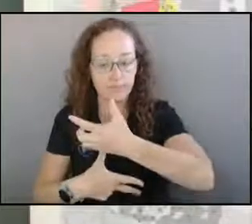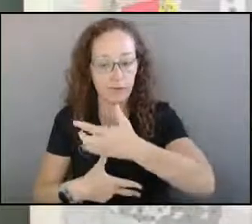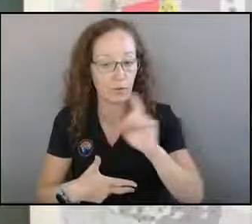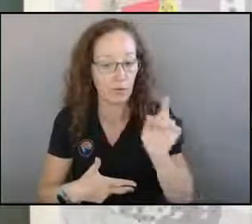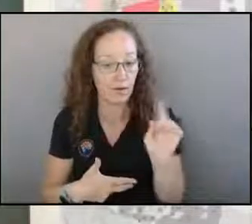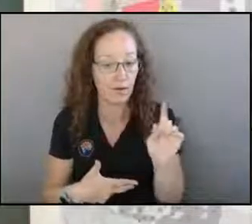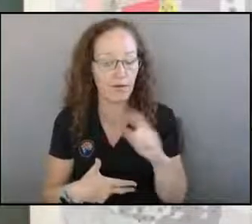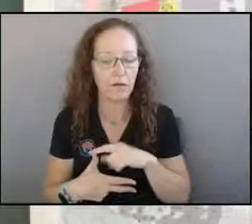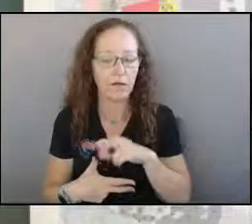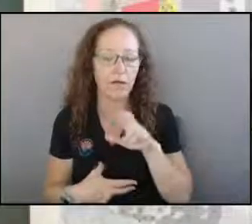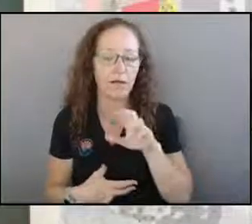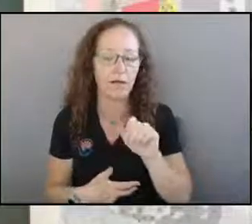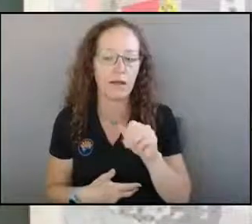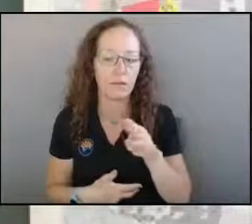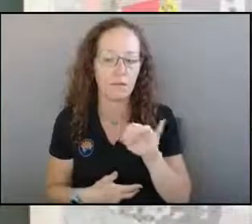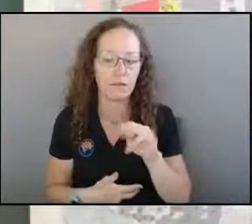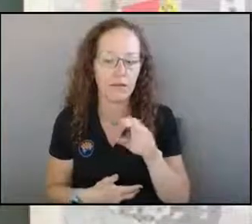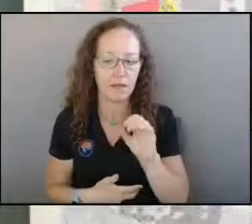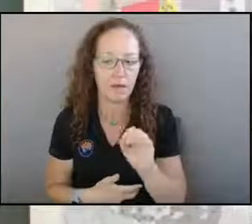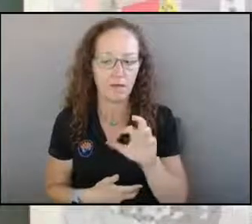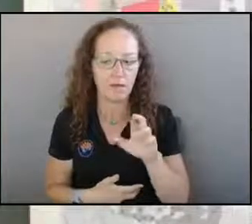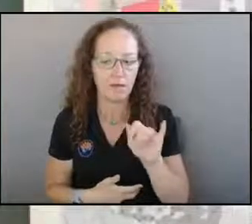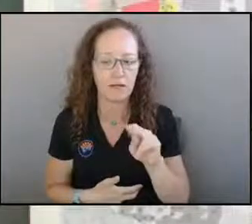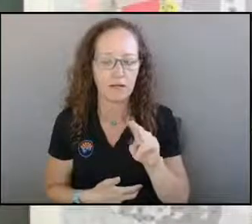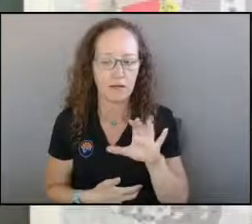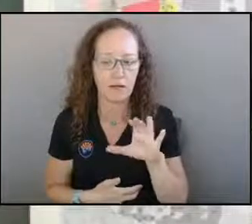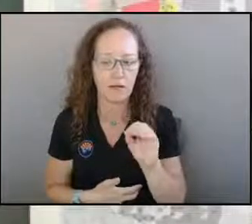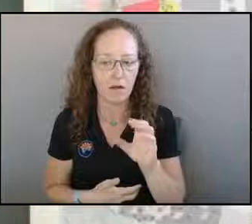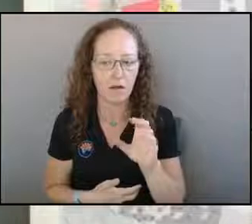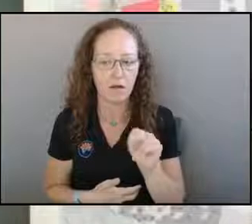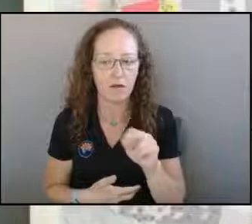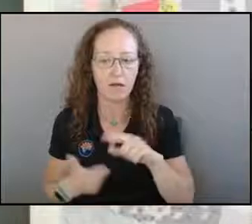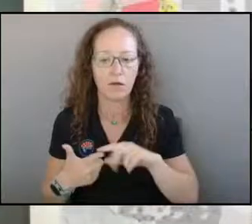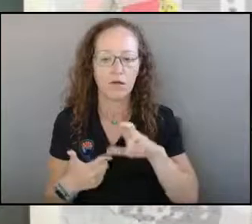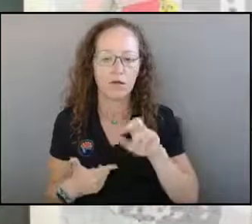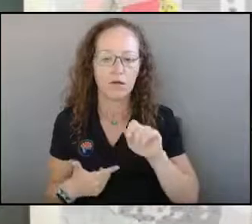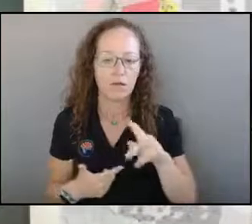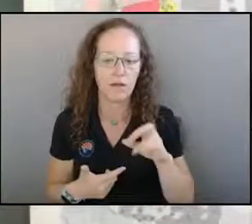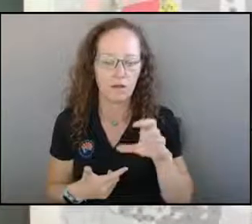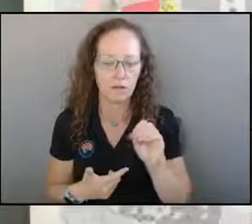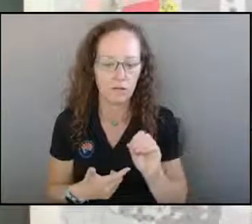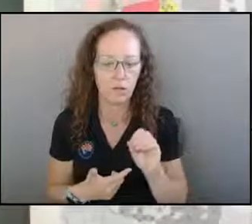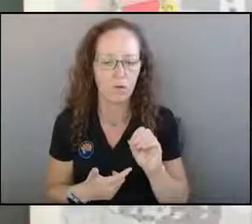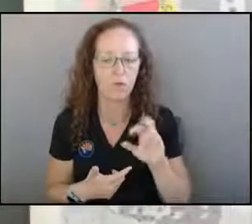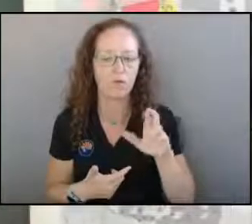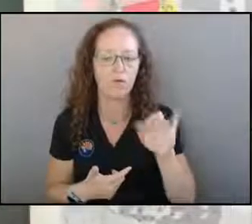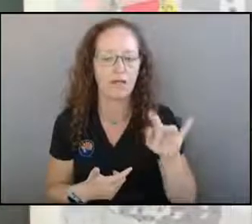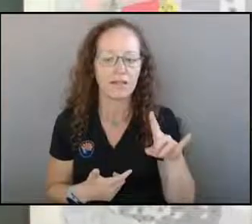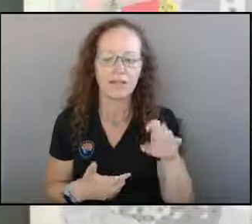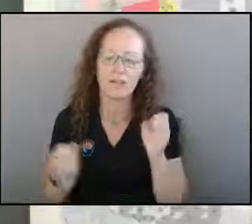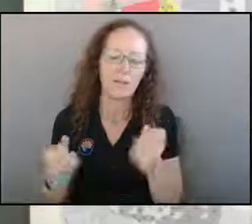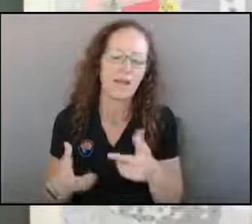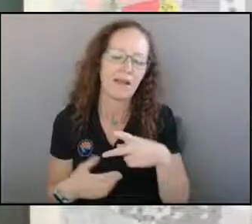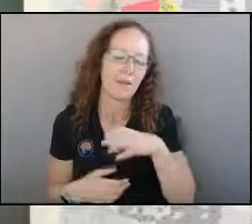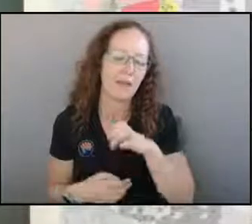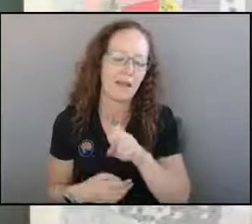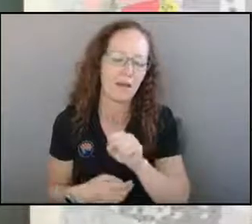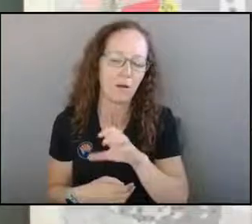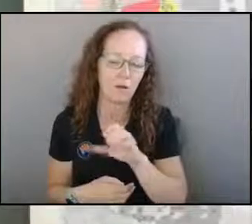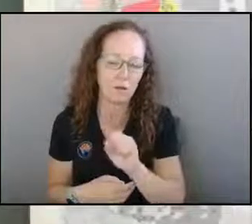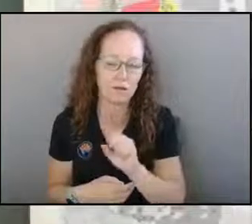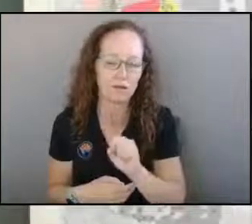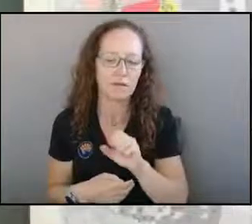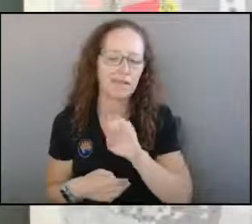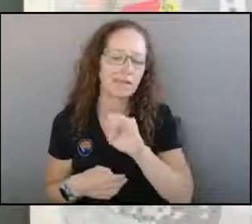Rivera Ridge, Pecos Southwest, Pecos Southeast, East Pecos South, East Pecos North, and Pecos National